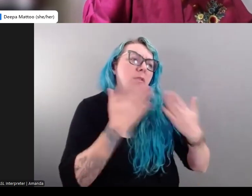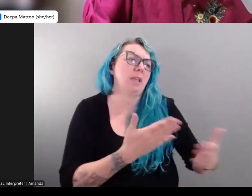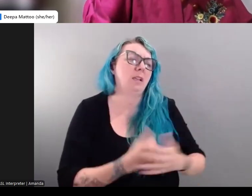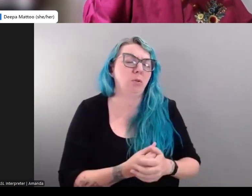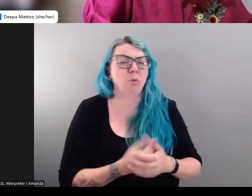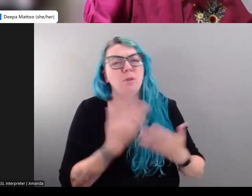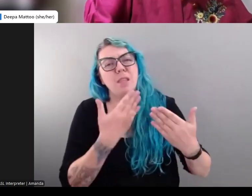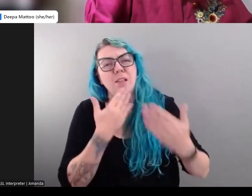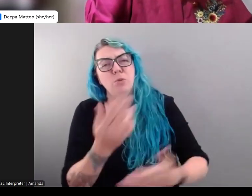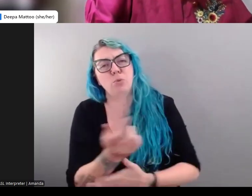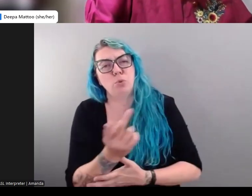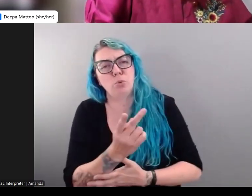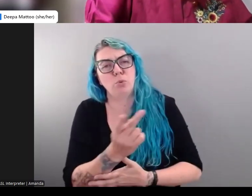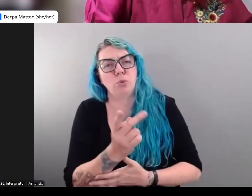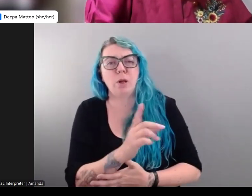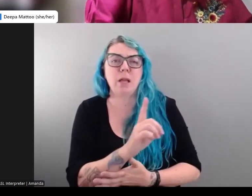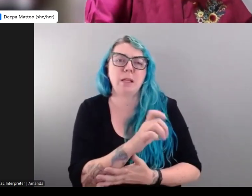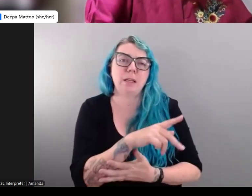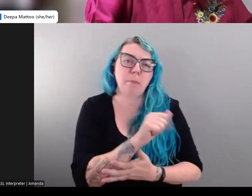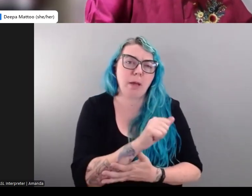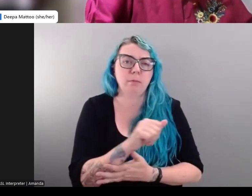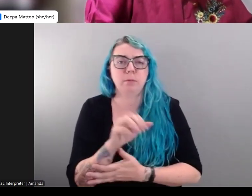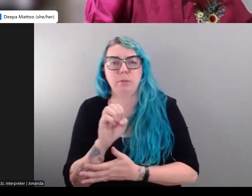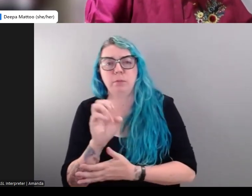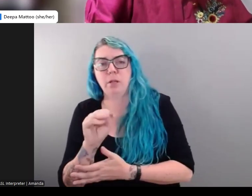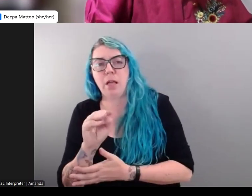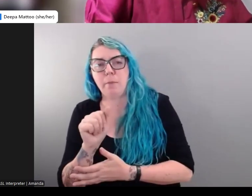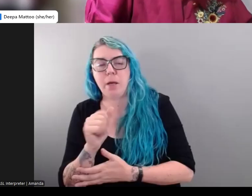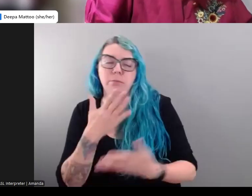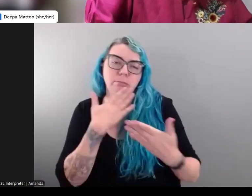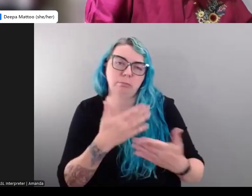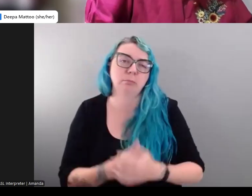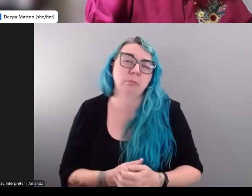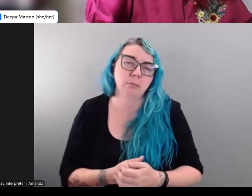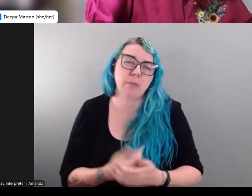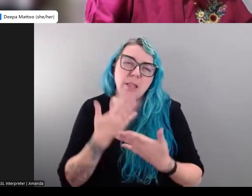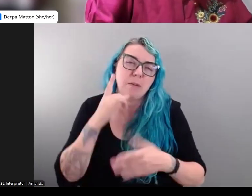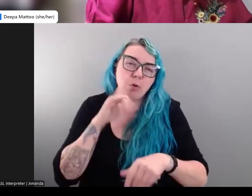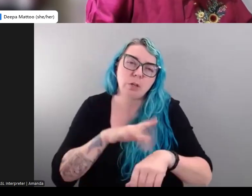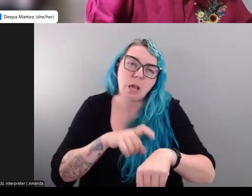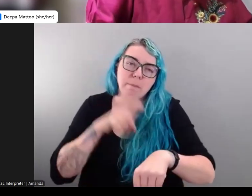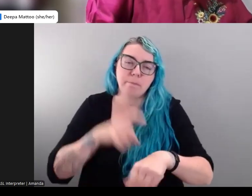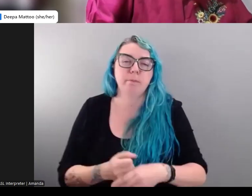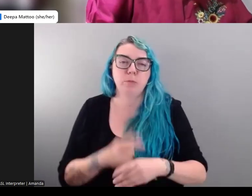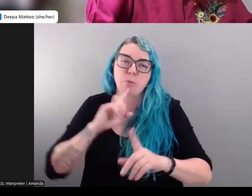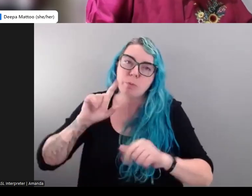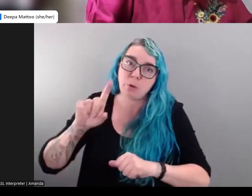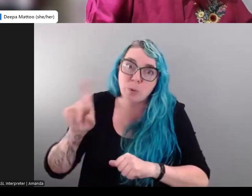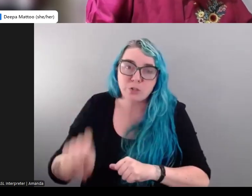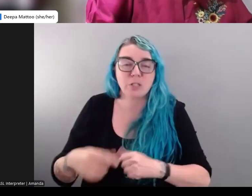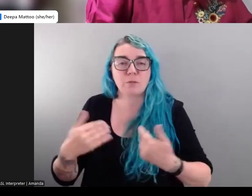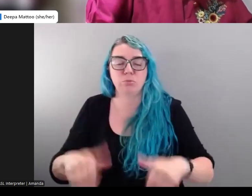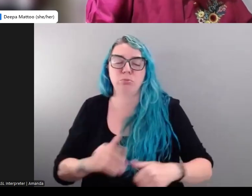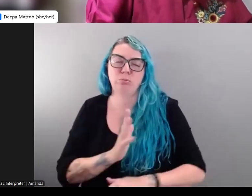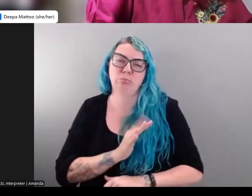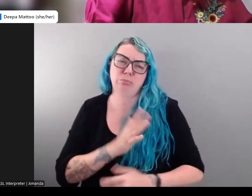Deepa, Emma. Thank you so much for your presentation, for all of your time, for answering all of these questions. Deepa and Emma can also